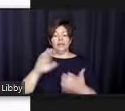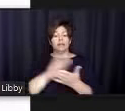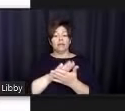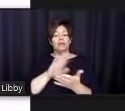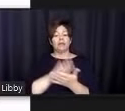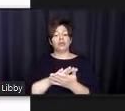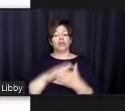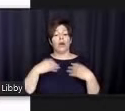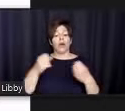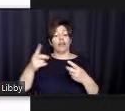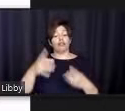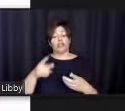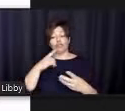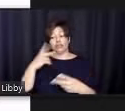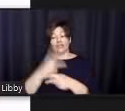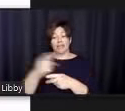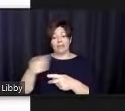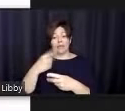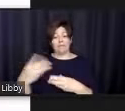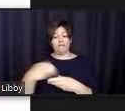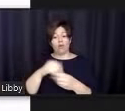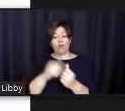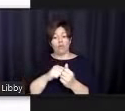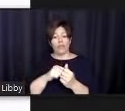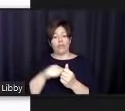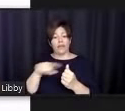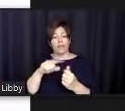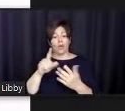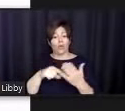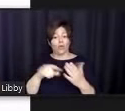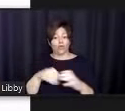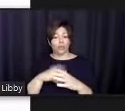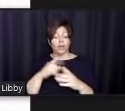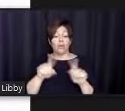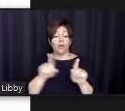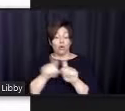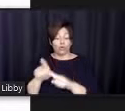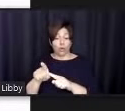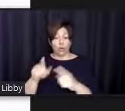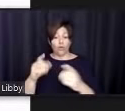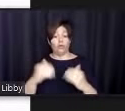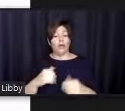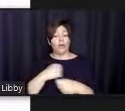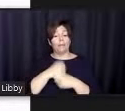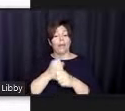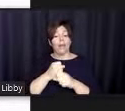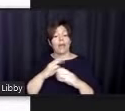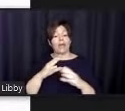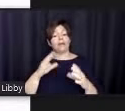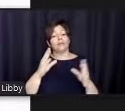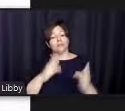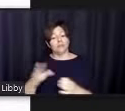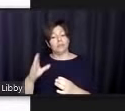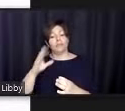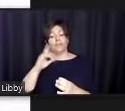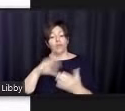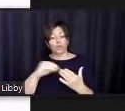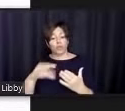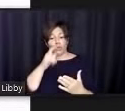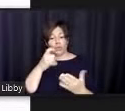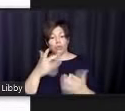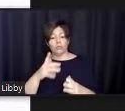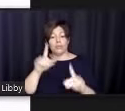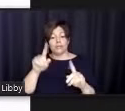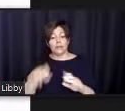them involved in the process and pay attention to where they are. But also, make provisions in the plan for students who do test positive